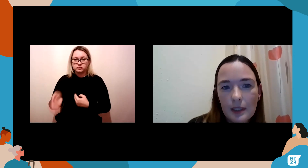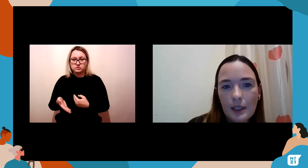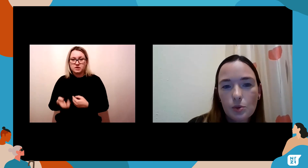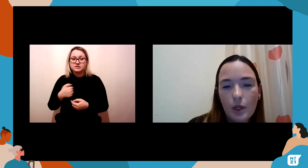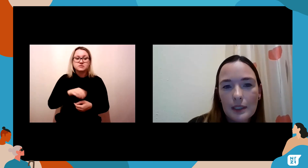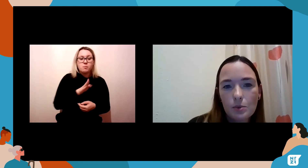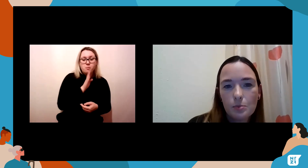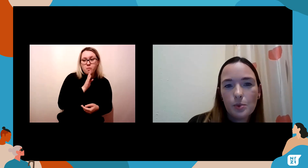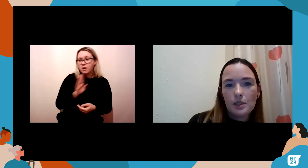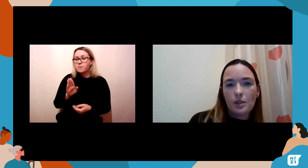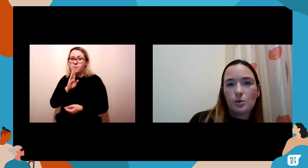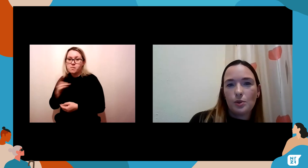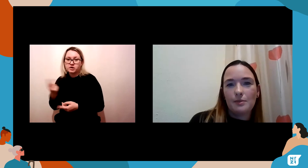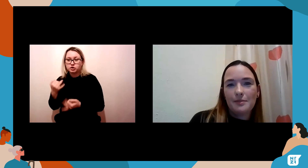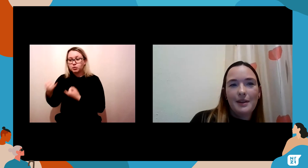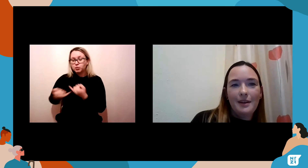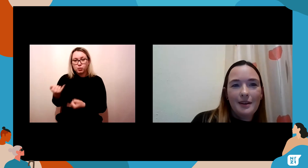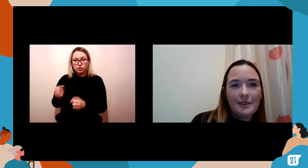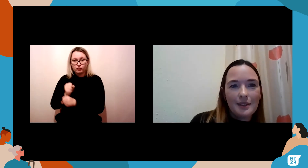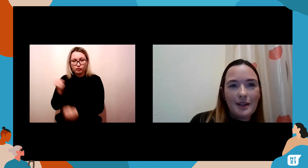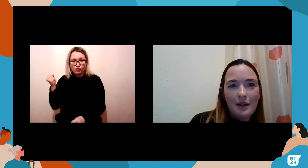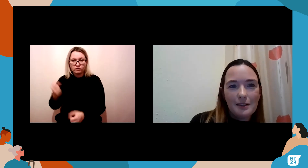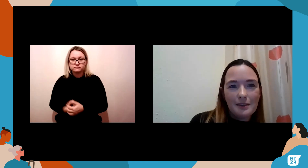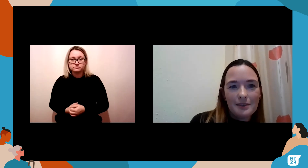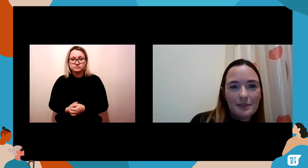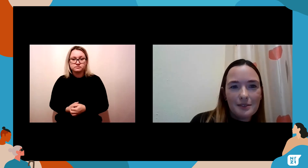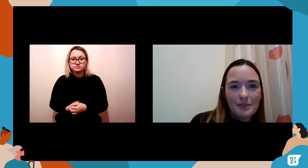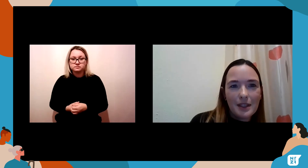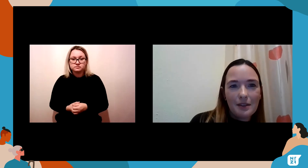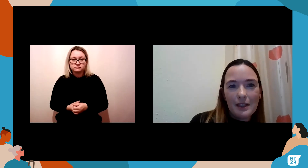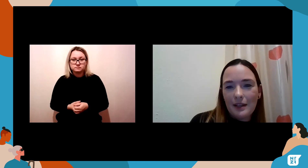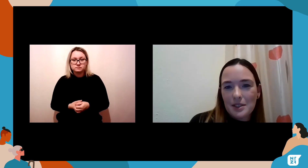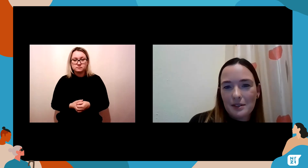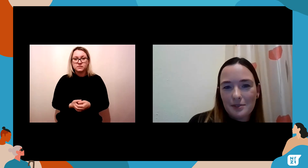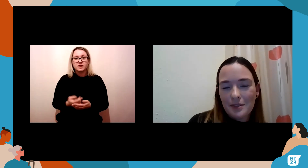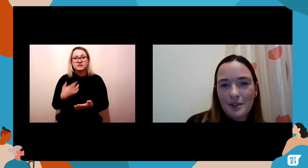LGBT girl was advised to wear skirt